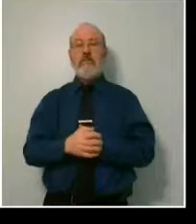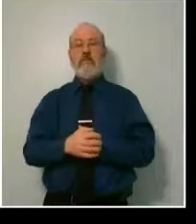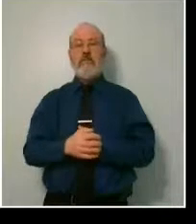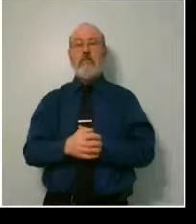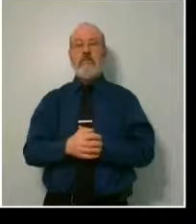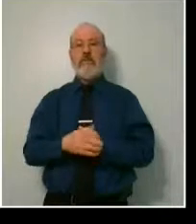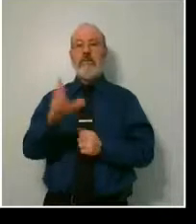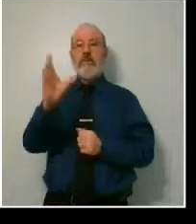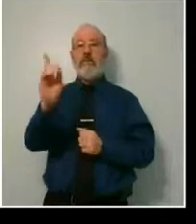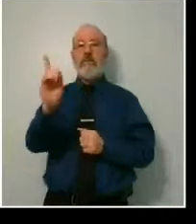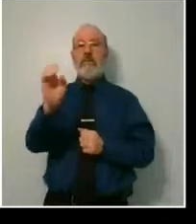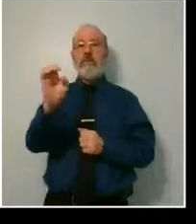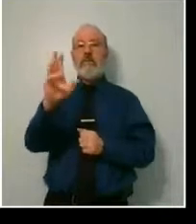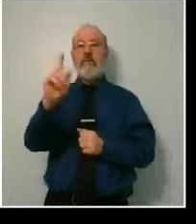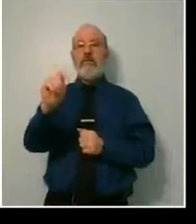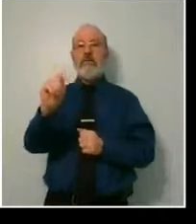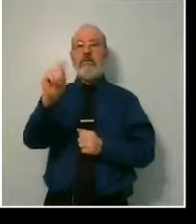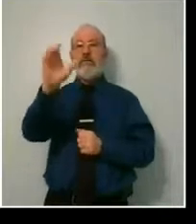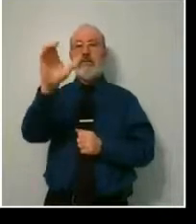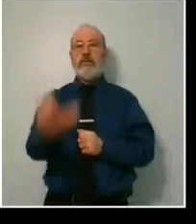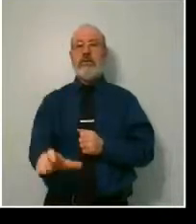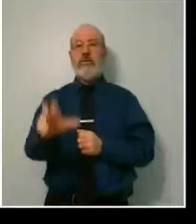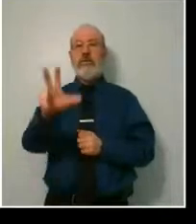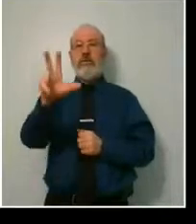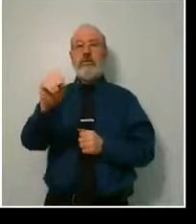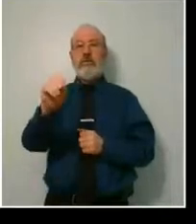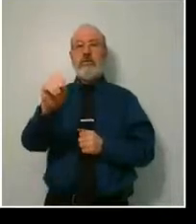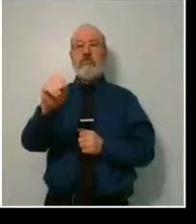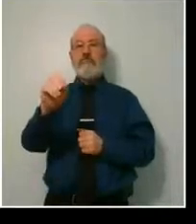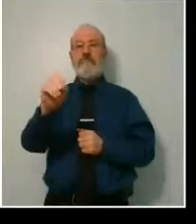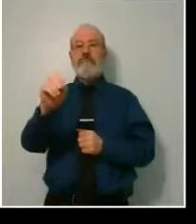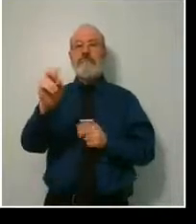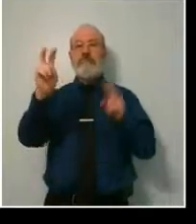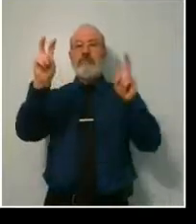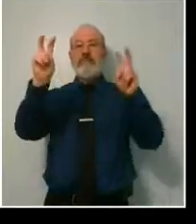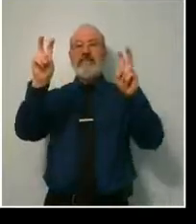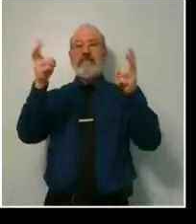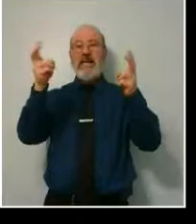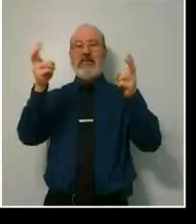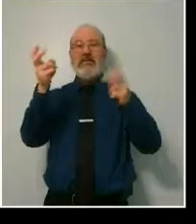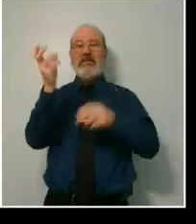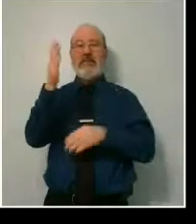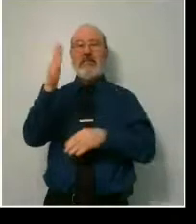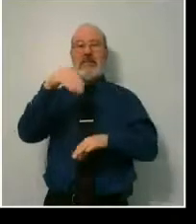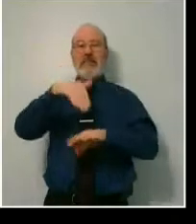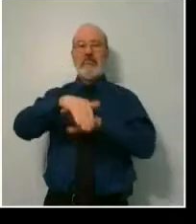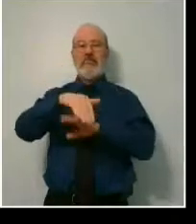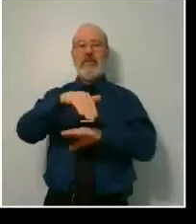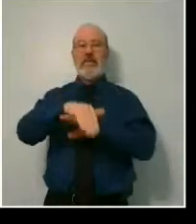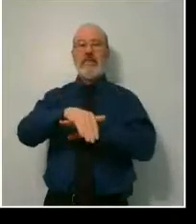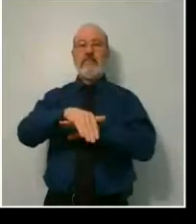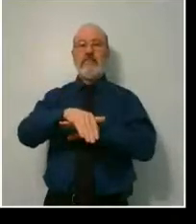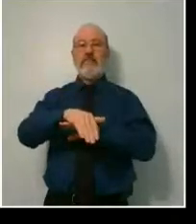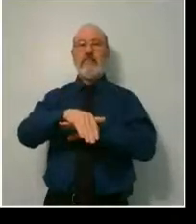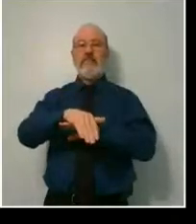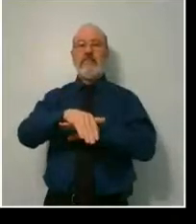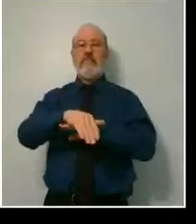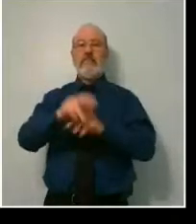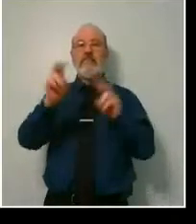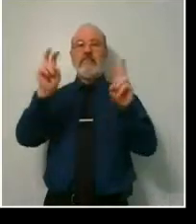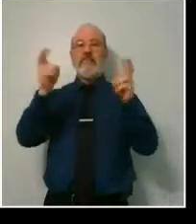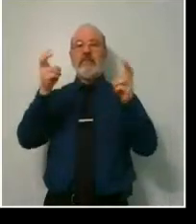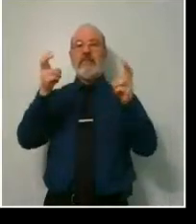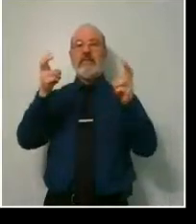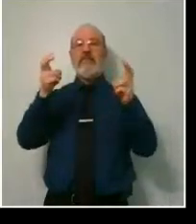Deuteronomy chapter 30. If I were to title the message tonight, I would entitle it this way: